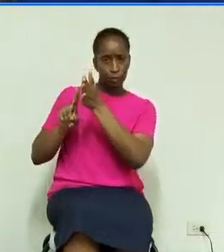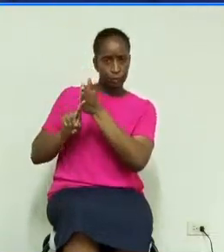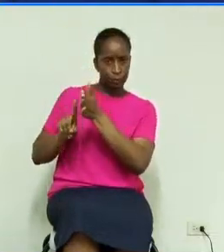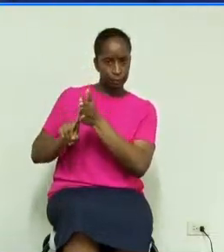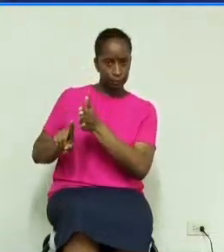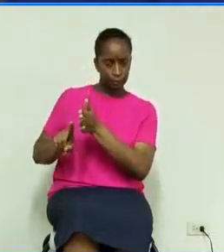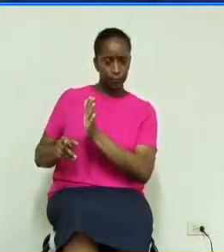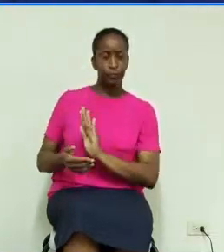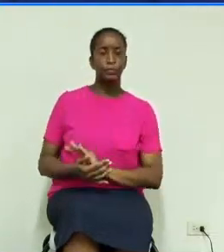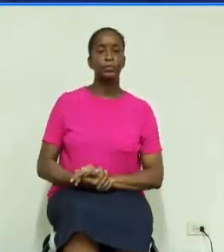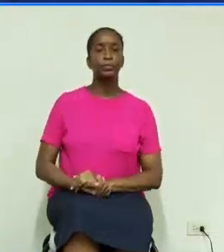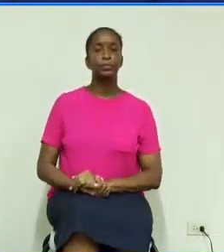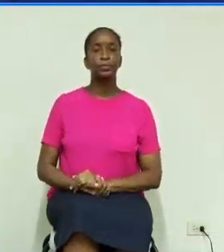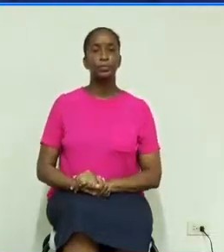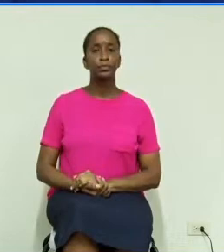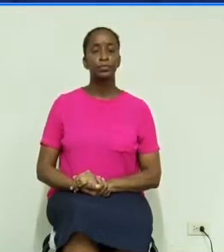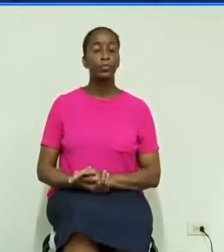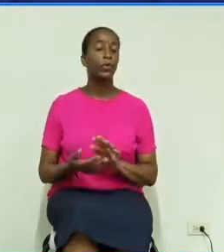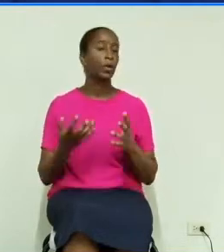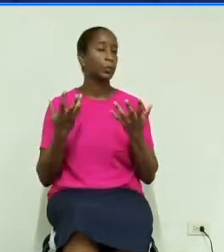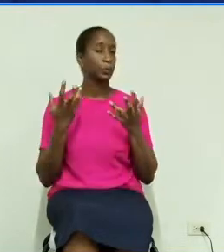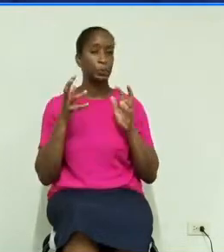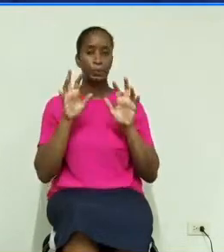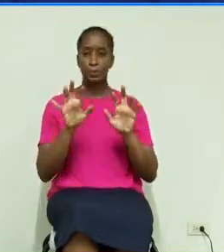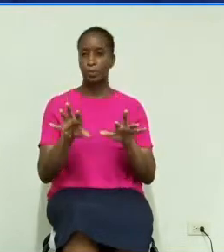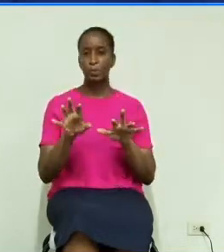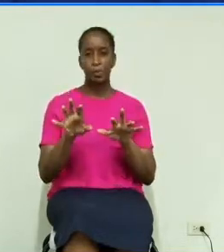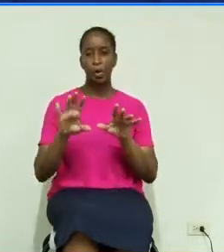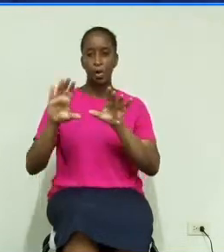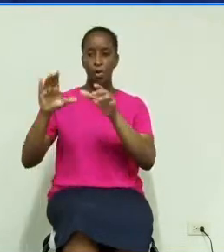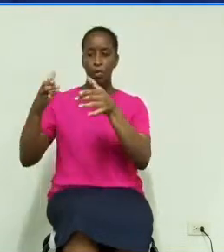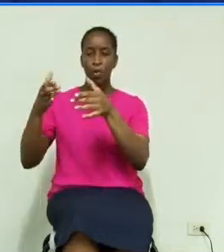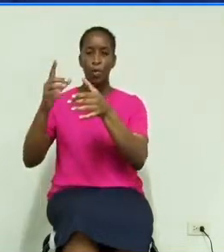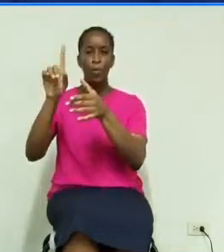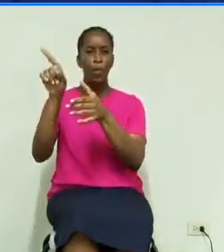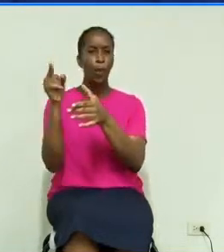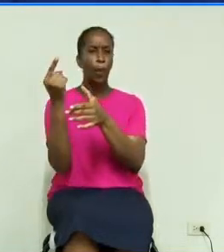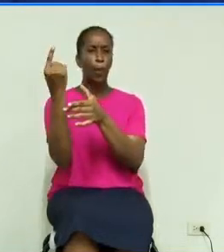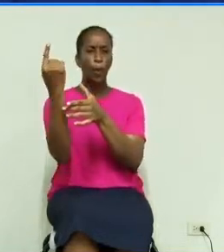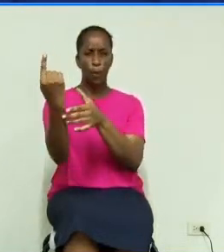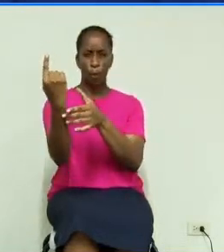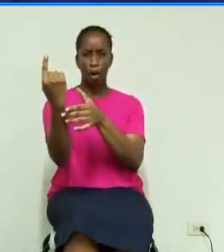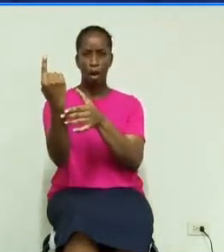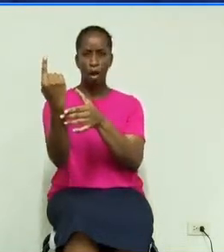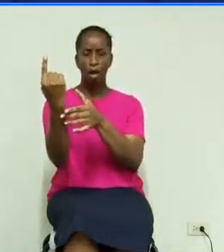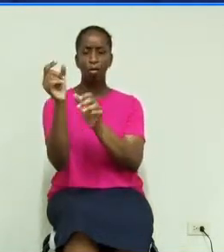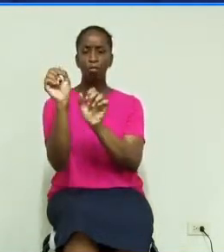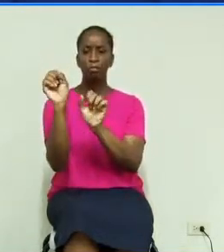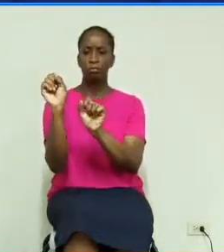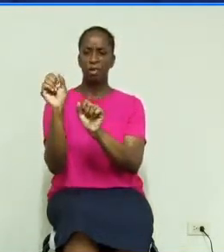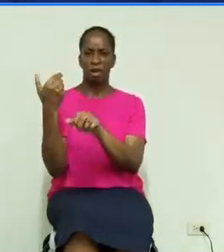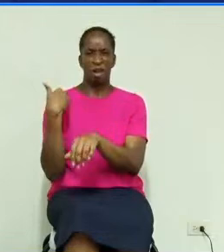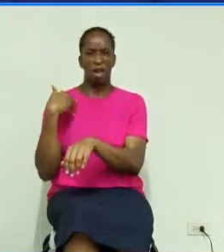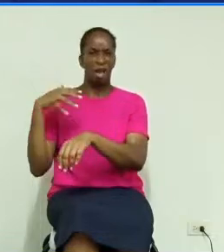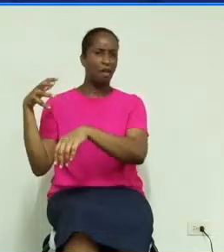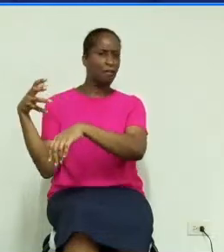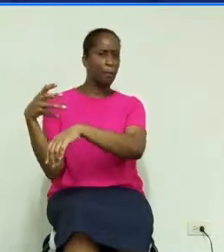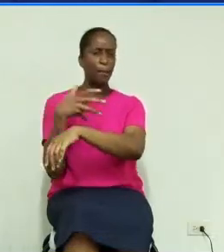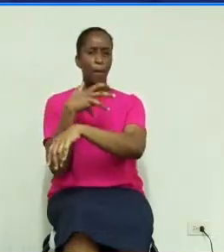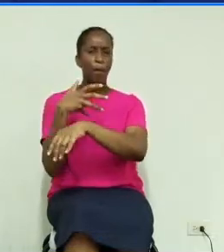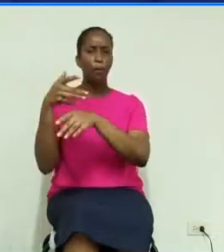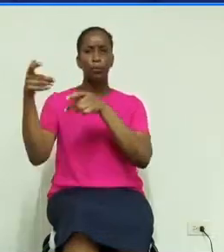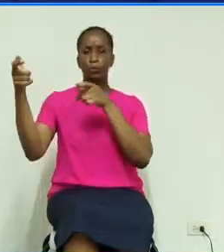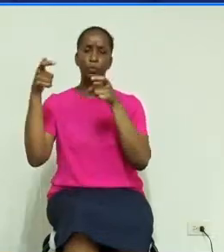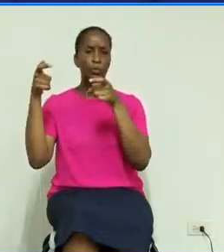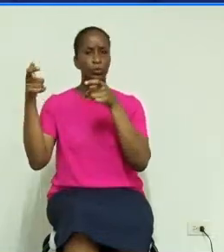a single chamber to have unlimited control of legislative power. And